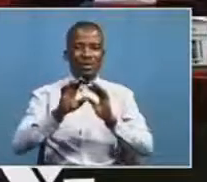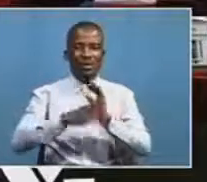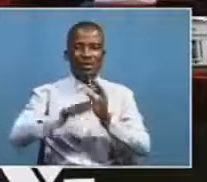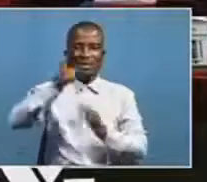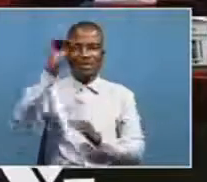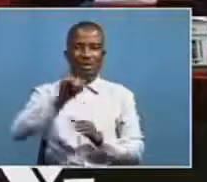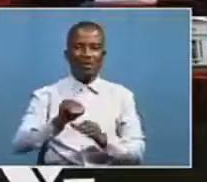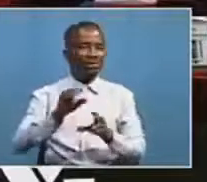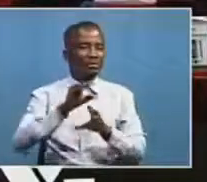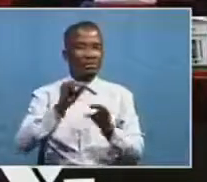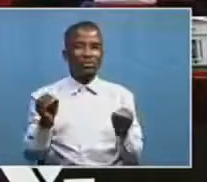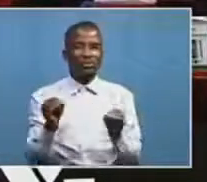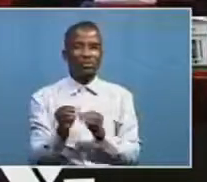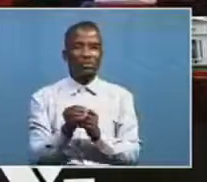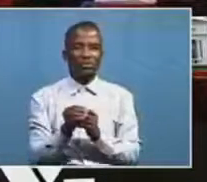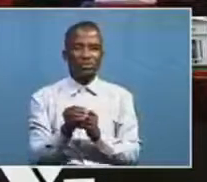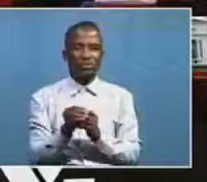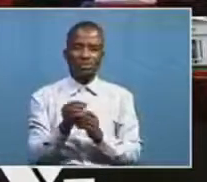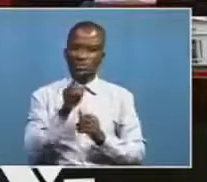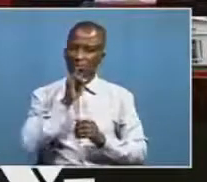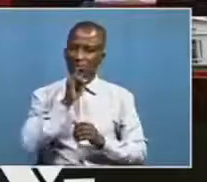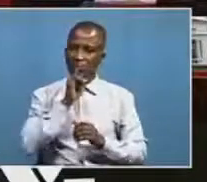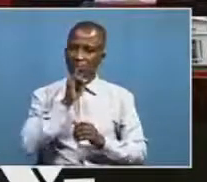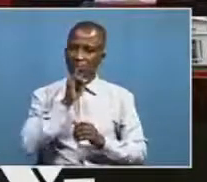actual results. Indeed,